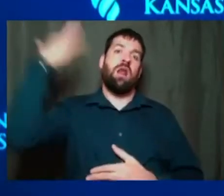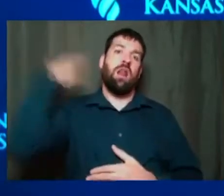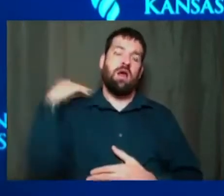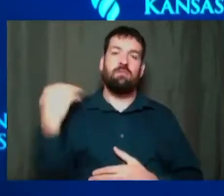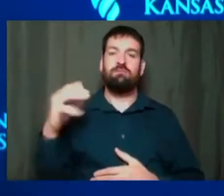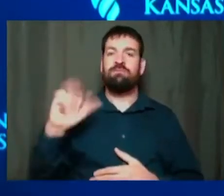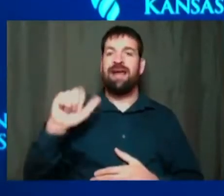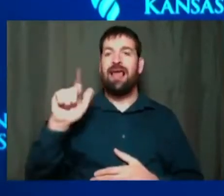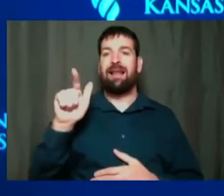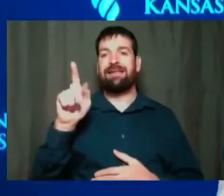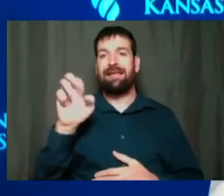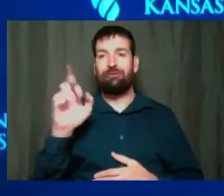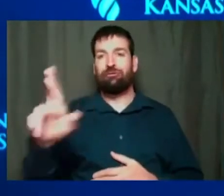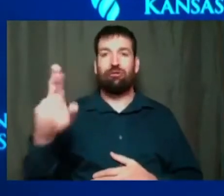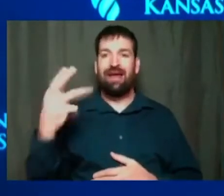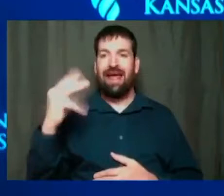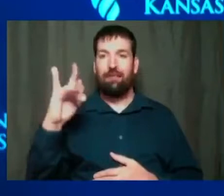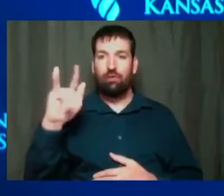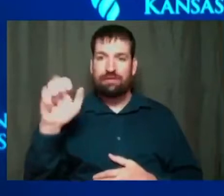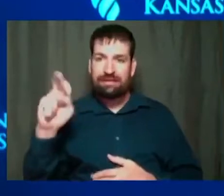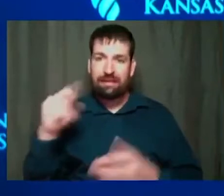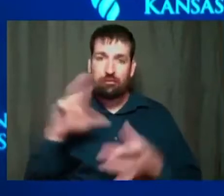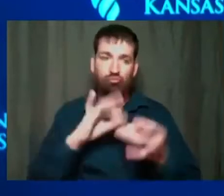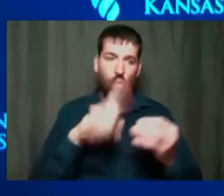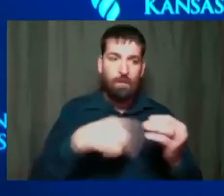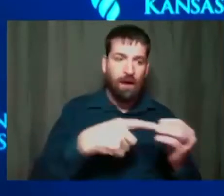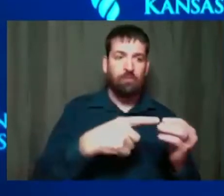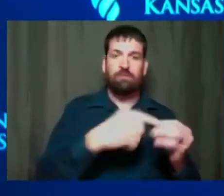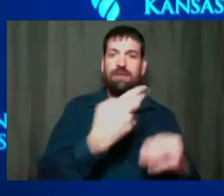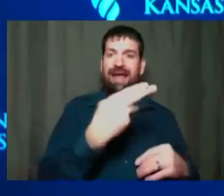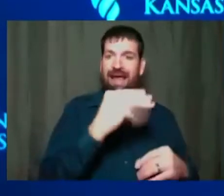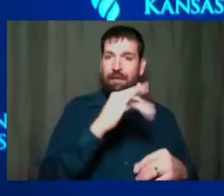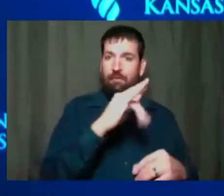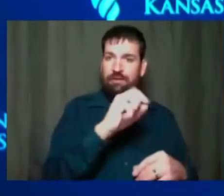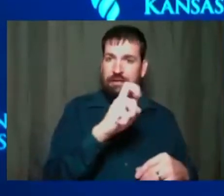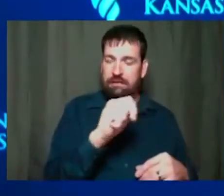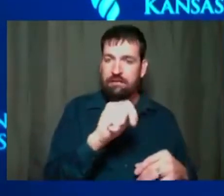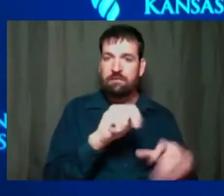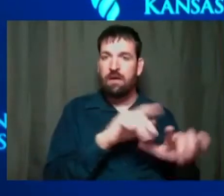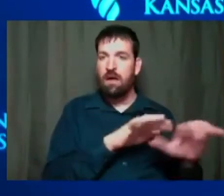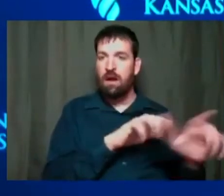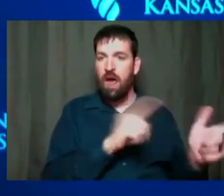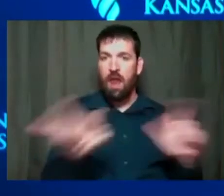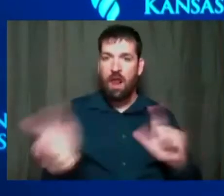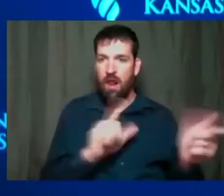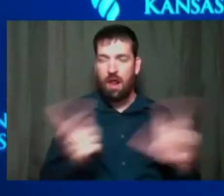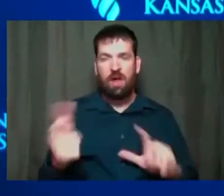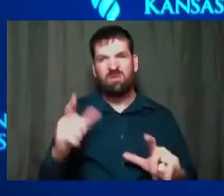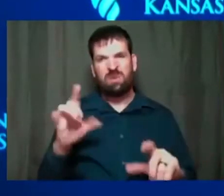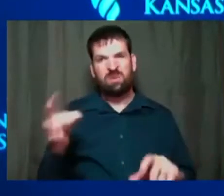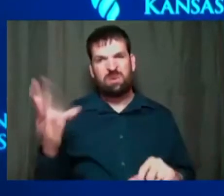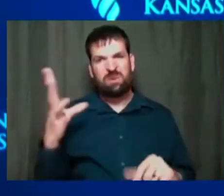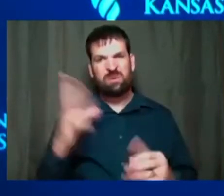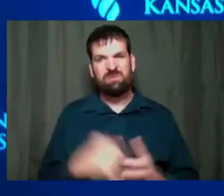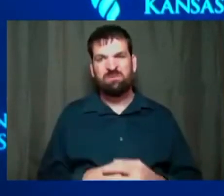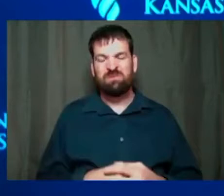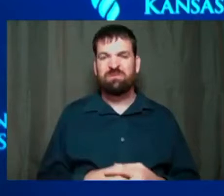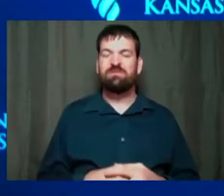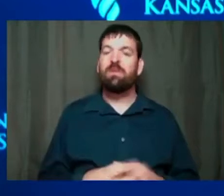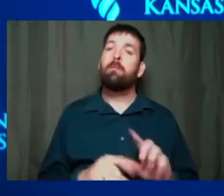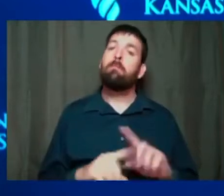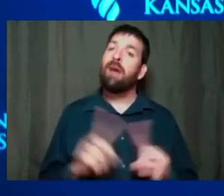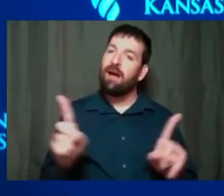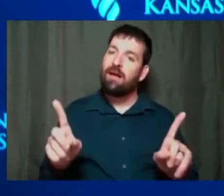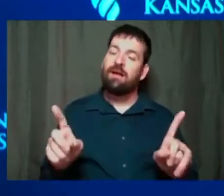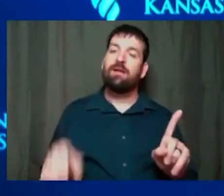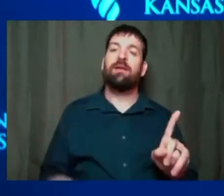about Thomas Jefferson. Jefferson wrote about Hamilton. There's some pretty tough words out there. And but I think what